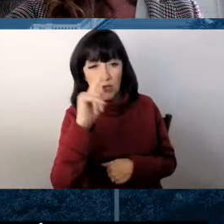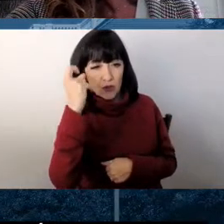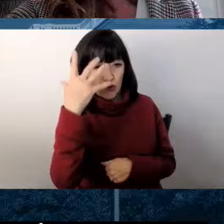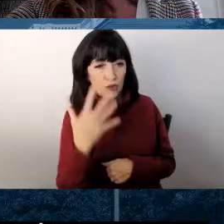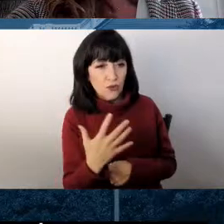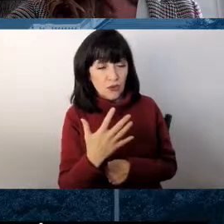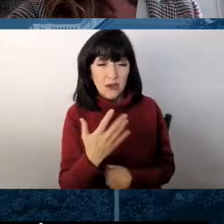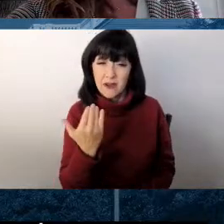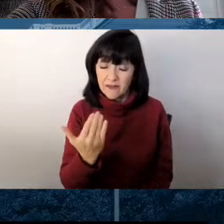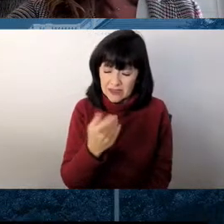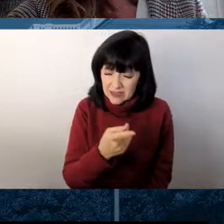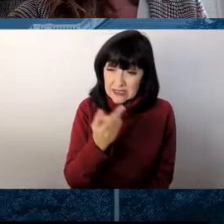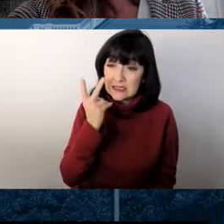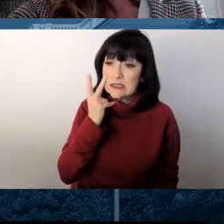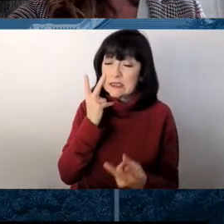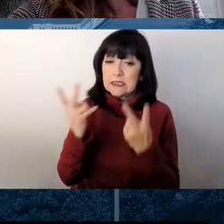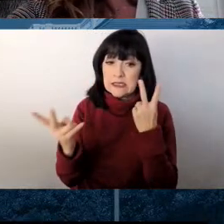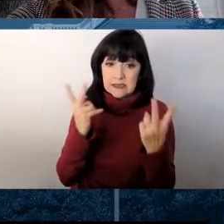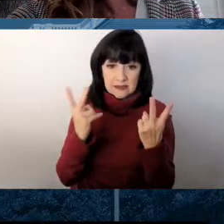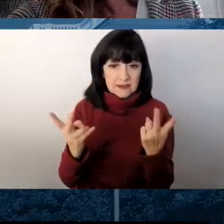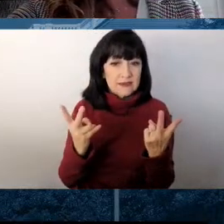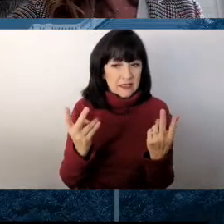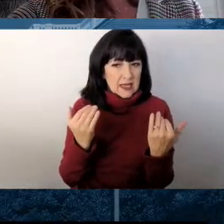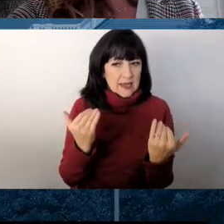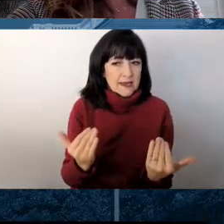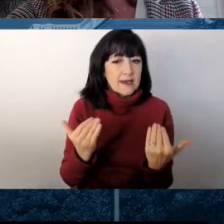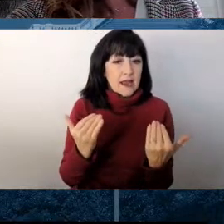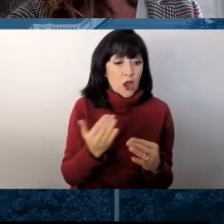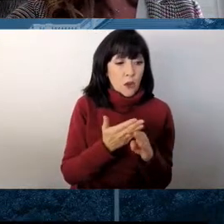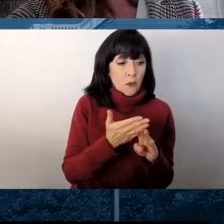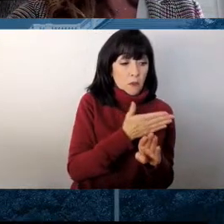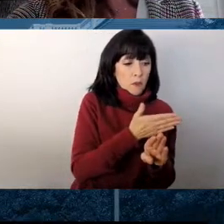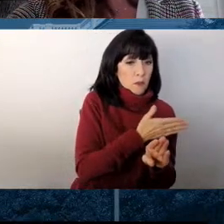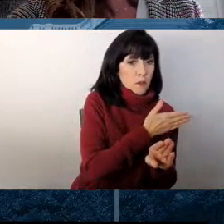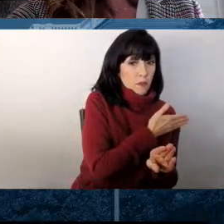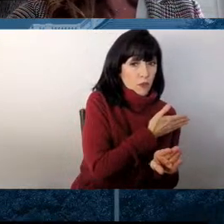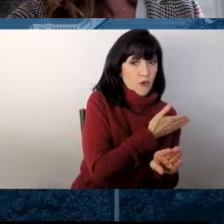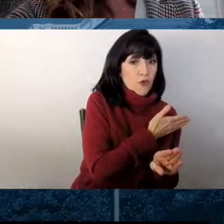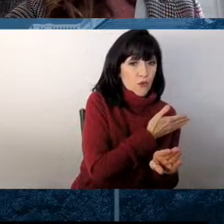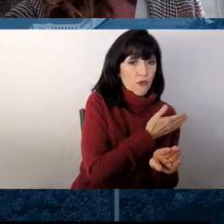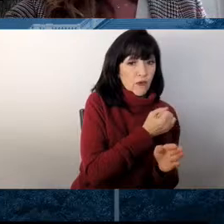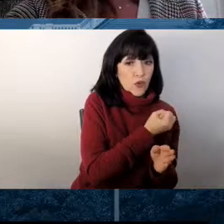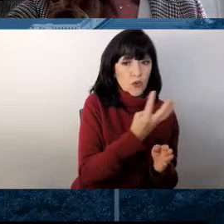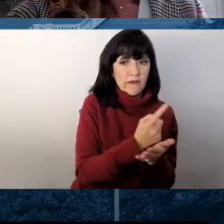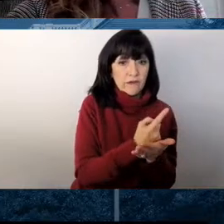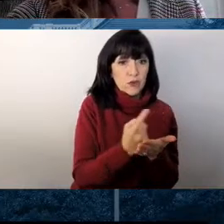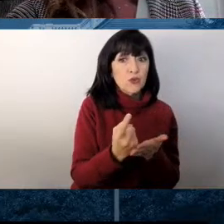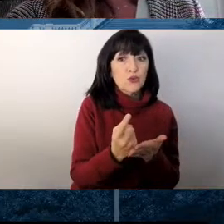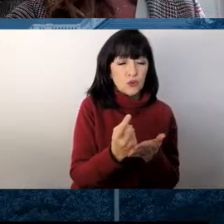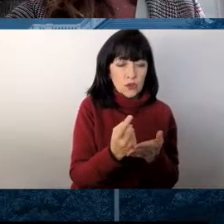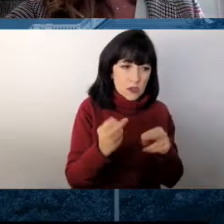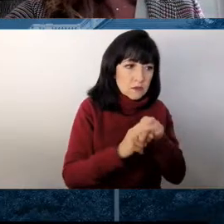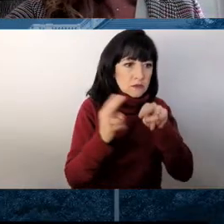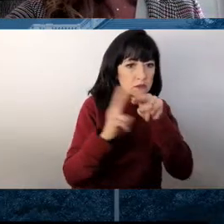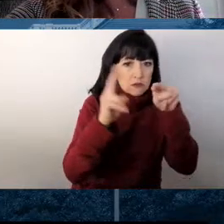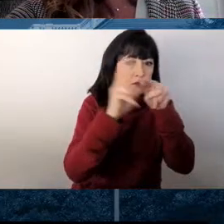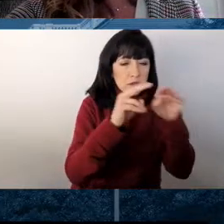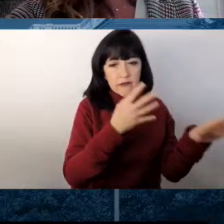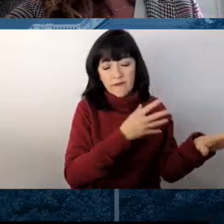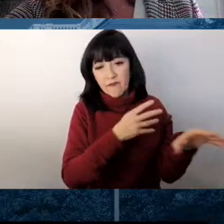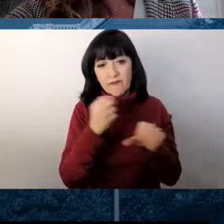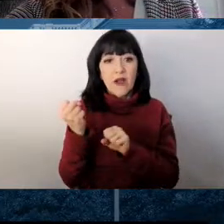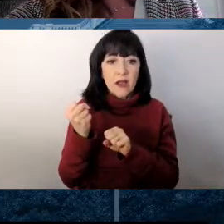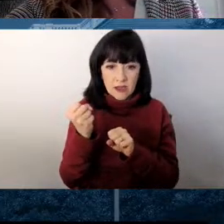not increasing at the same rates that we had been seeing in the previous few weeks. However, our case rates and